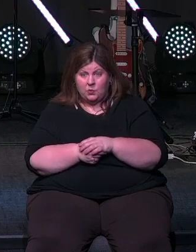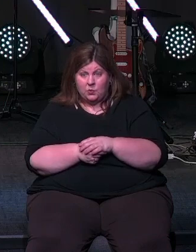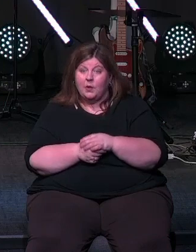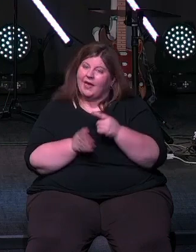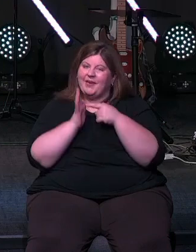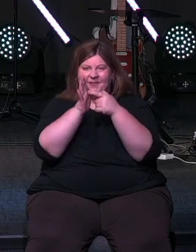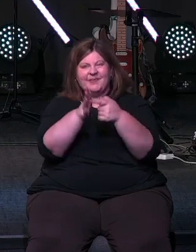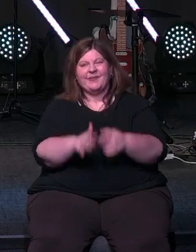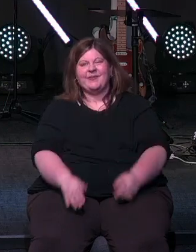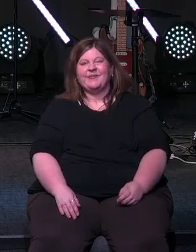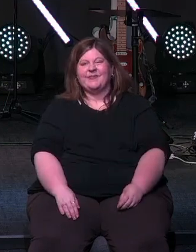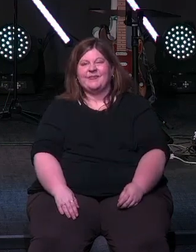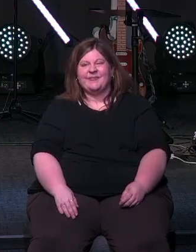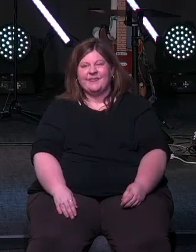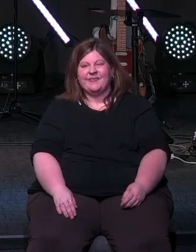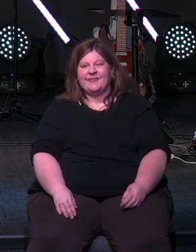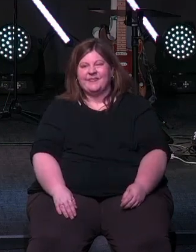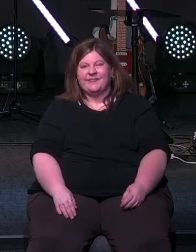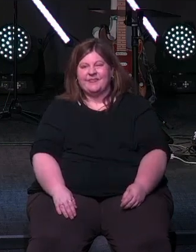I'll show you.